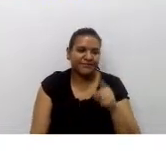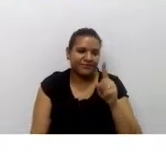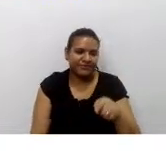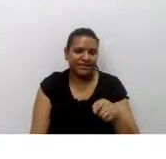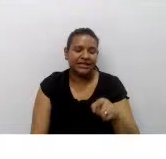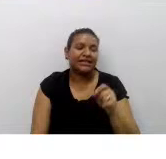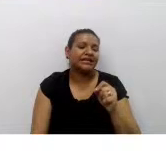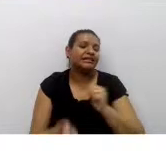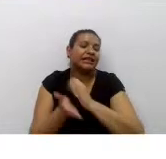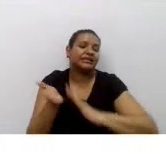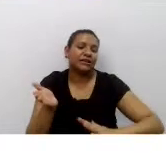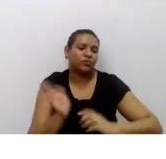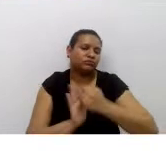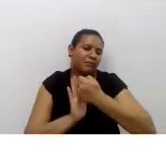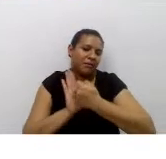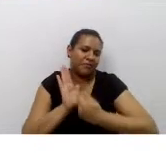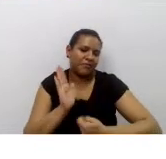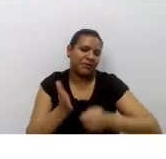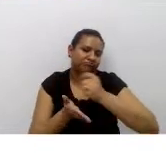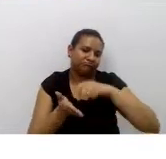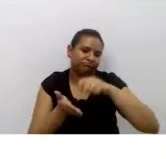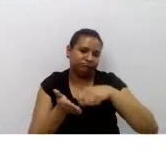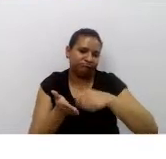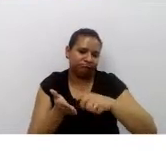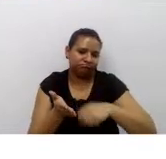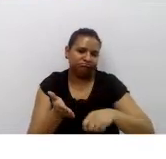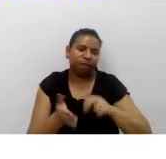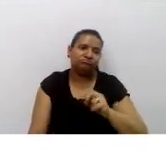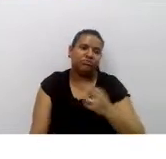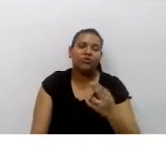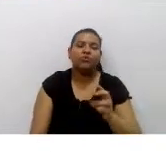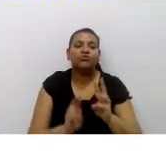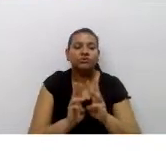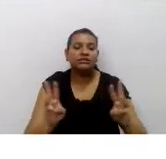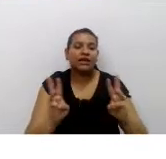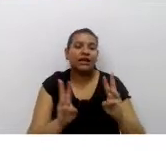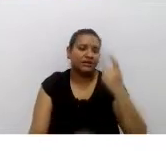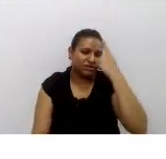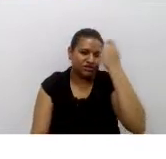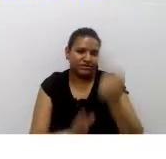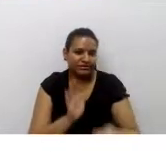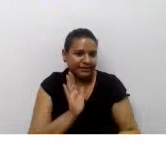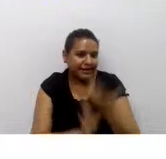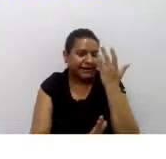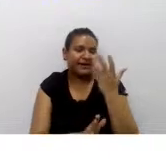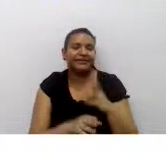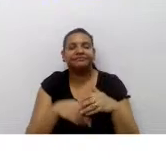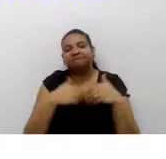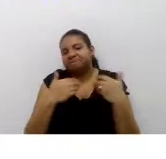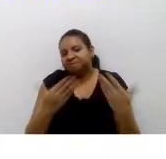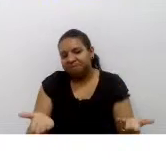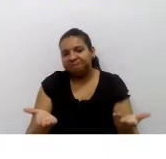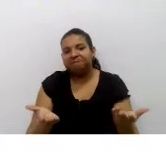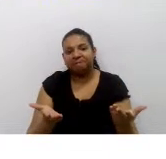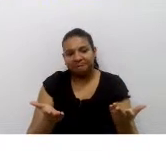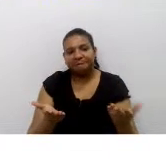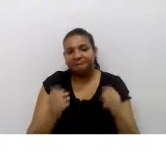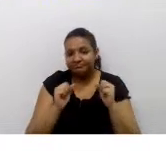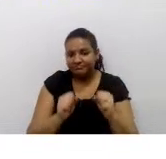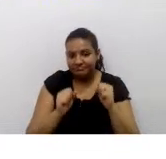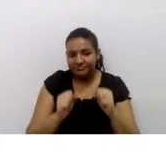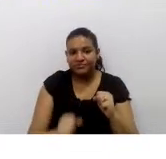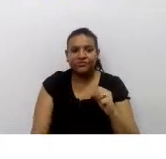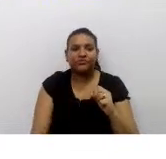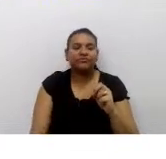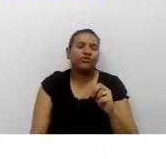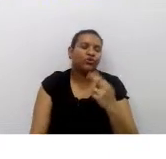slide deck or create a website. That might be a bit difficult, or submit a video or submit an audio recording, depending on their skills and